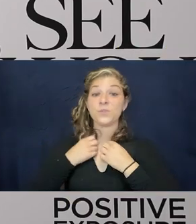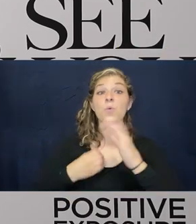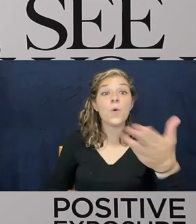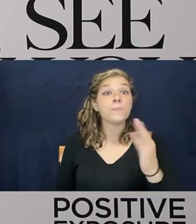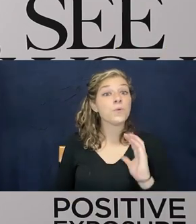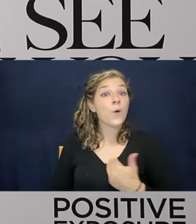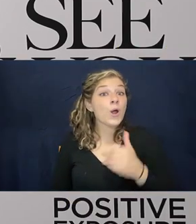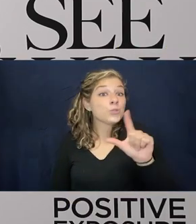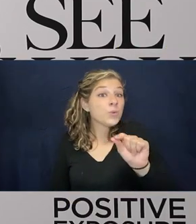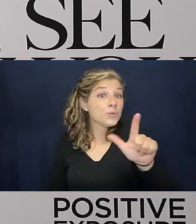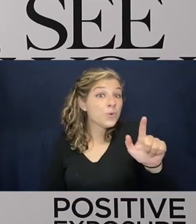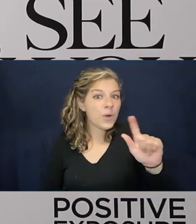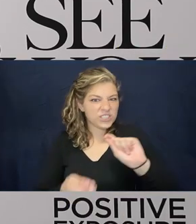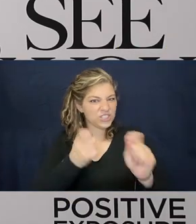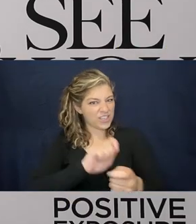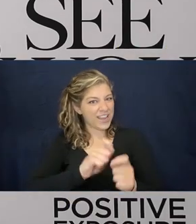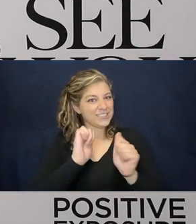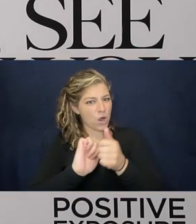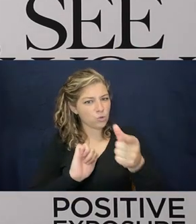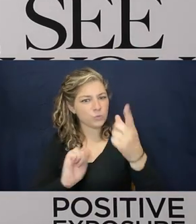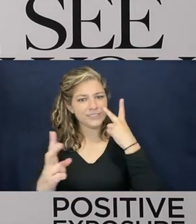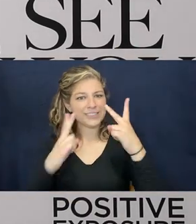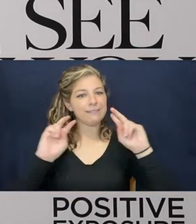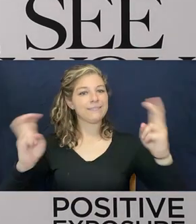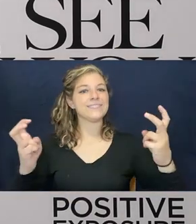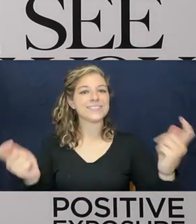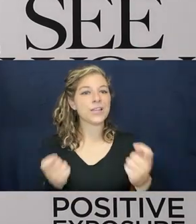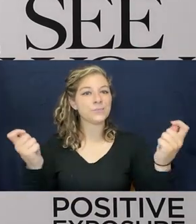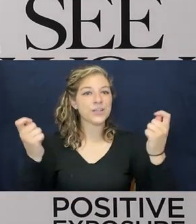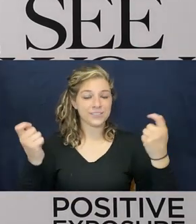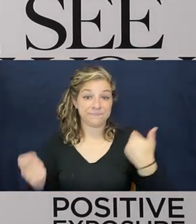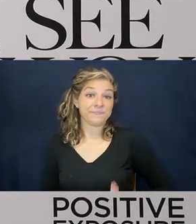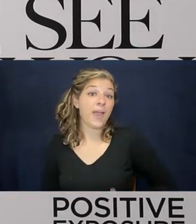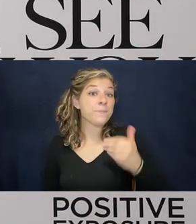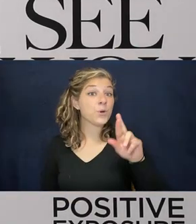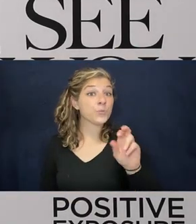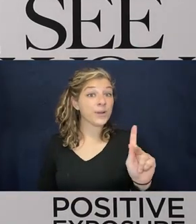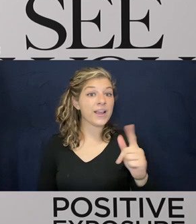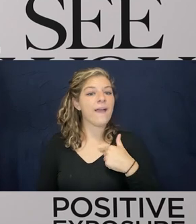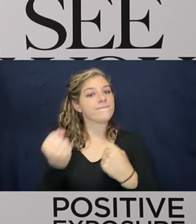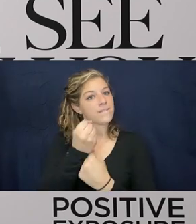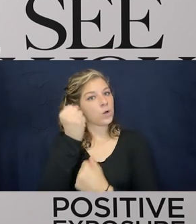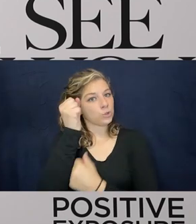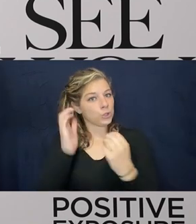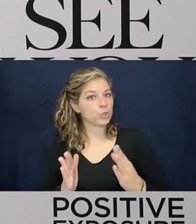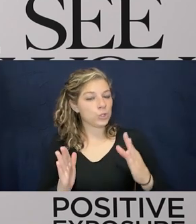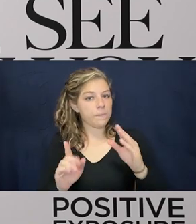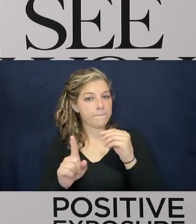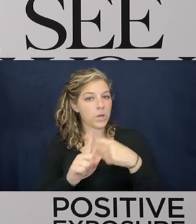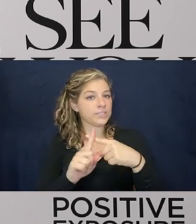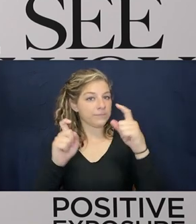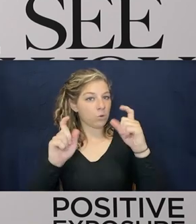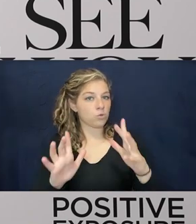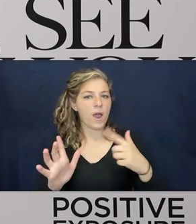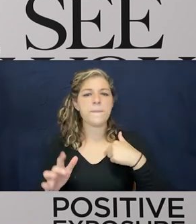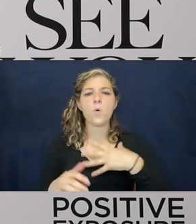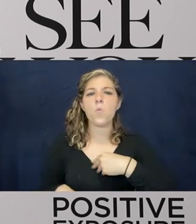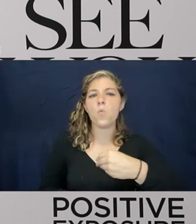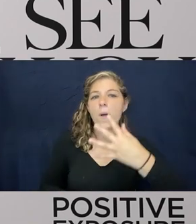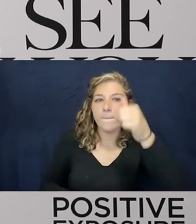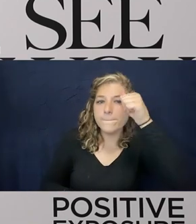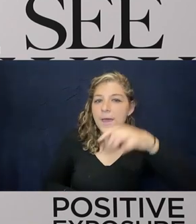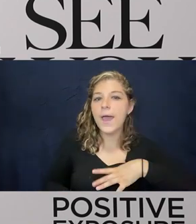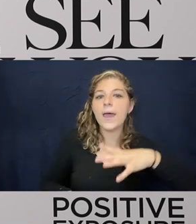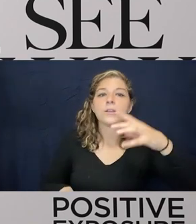Welcome to our 2021 Change How You See celebration. I'm Rick Giudotti, founder of Positive Exposure. I'm a Caucasian man with gray